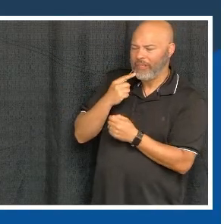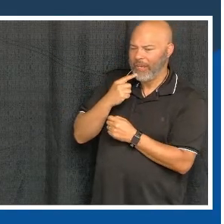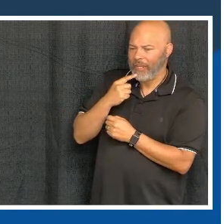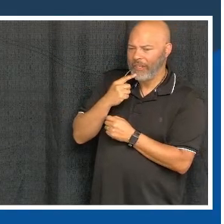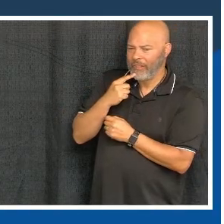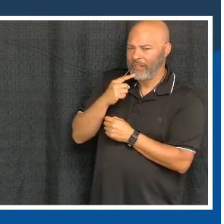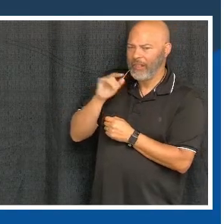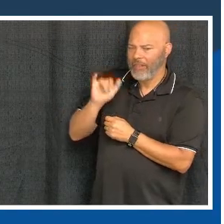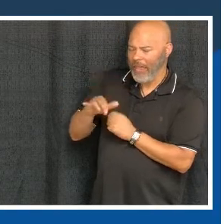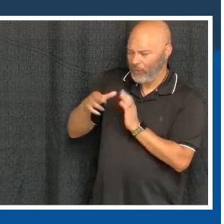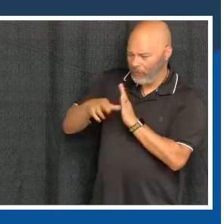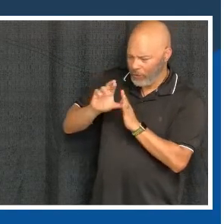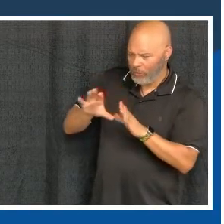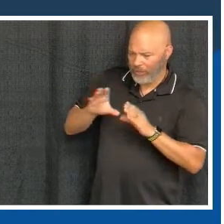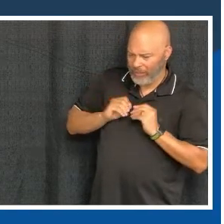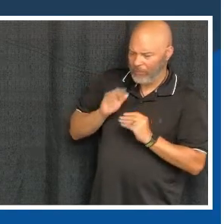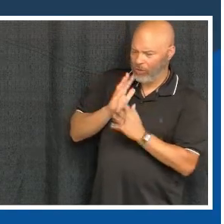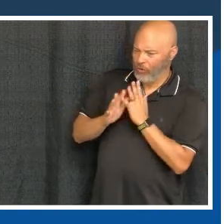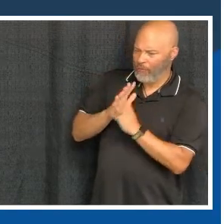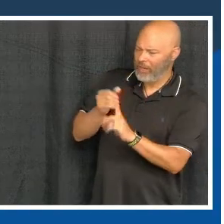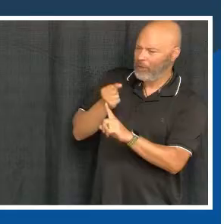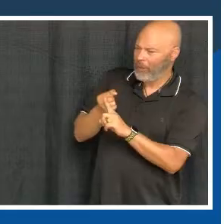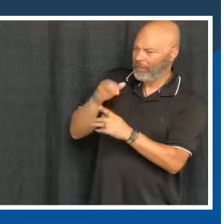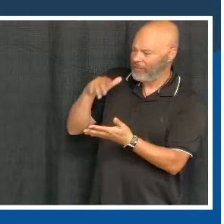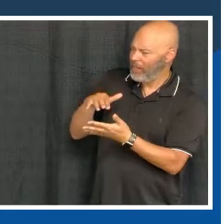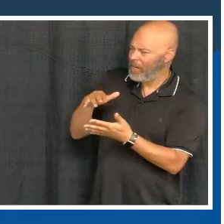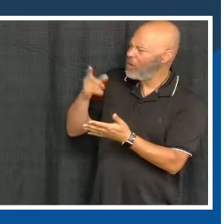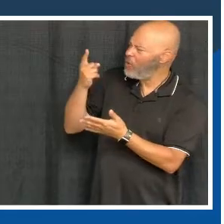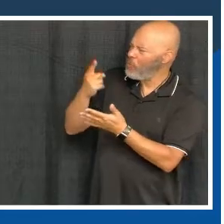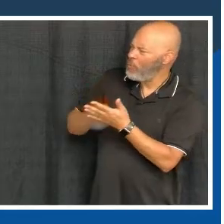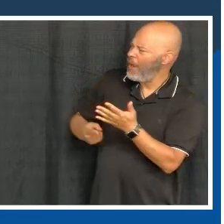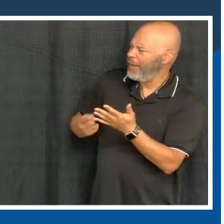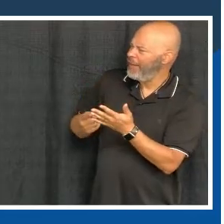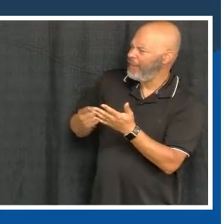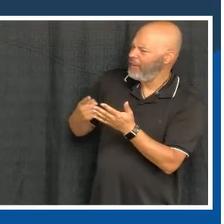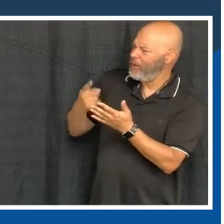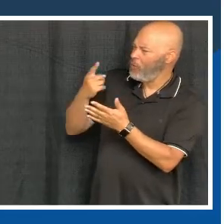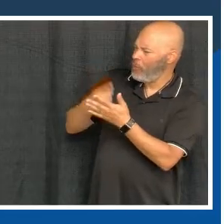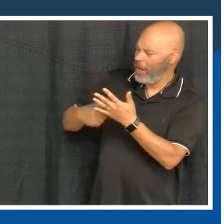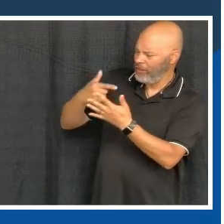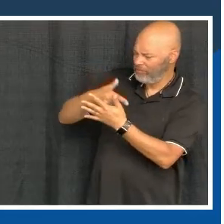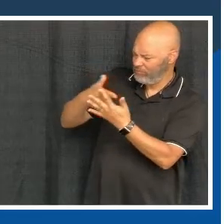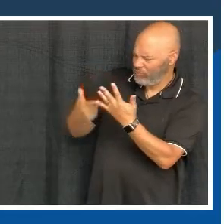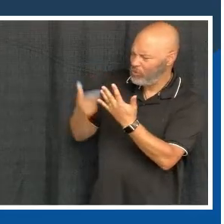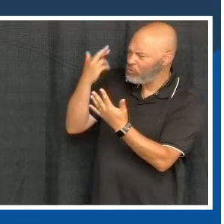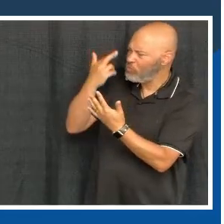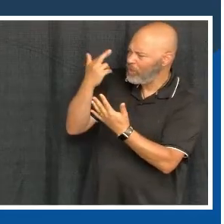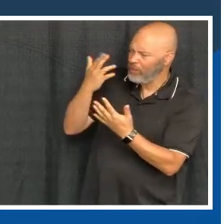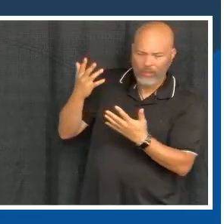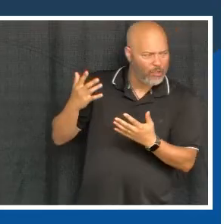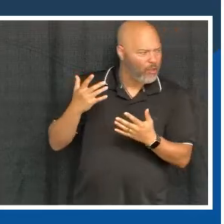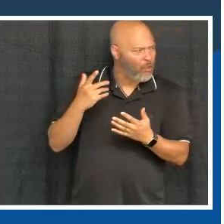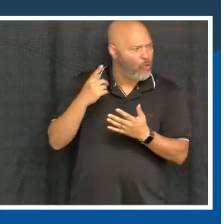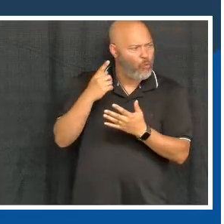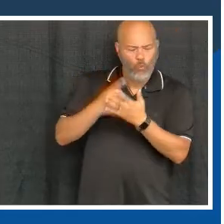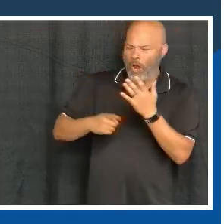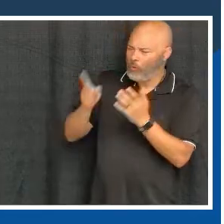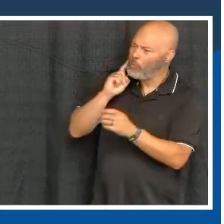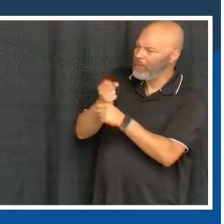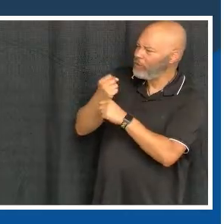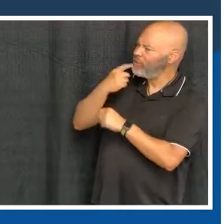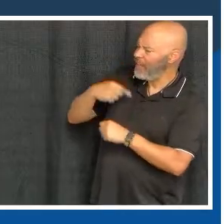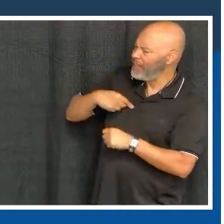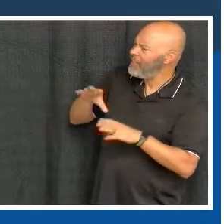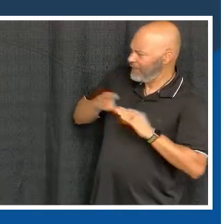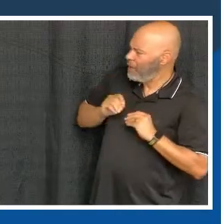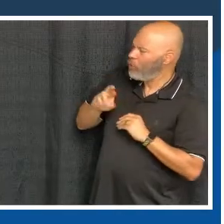it reviewed and accepted the traffic impact study. Yes. What are the limiting factors of what would make you say, yes, we accept,